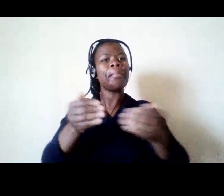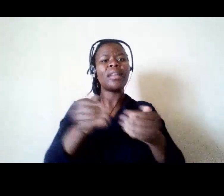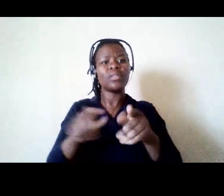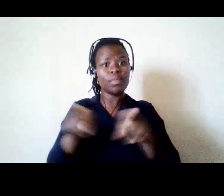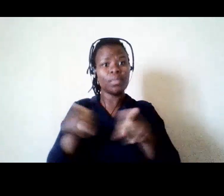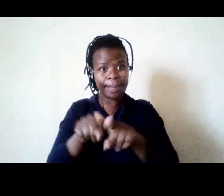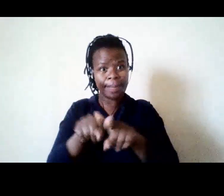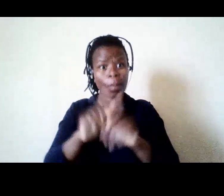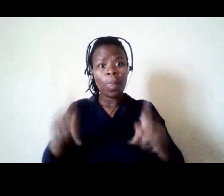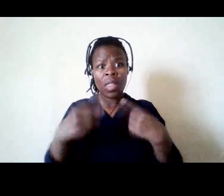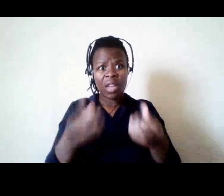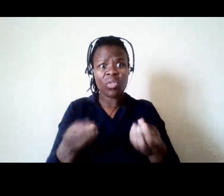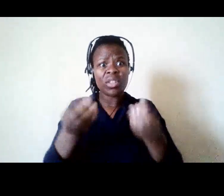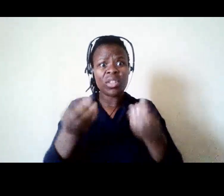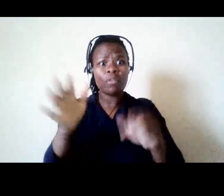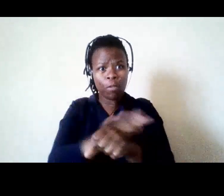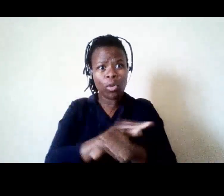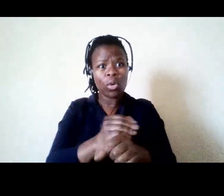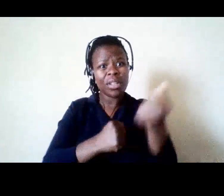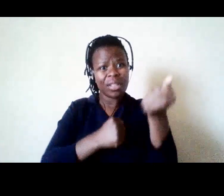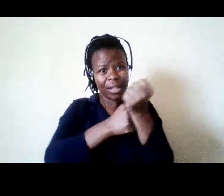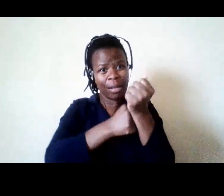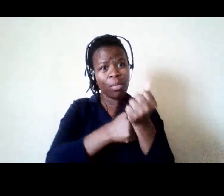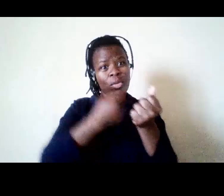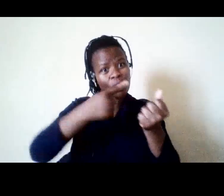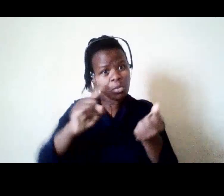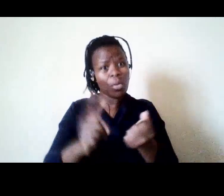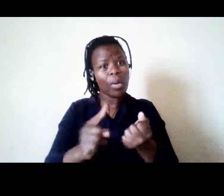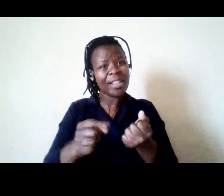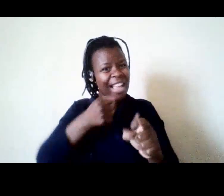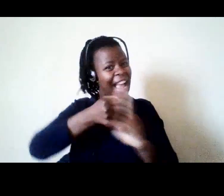full support for that advocates